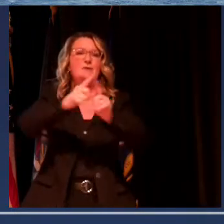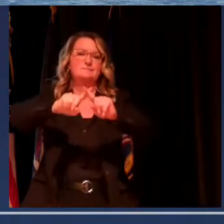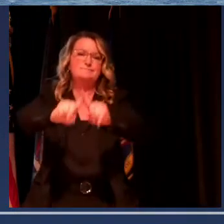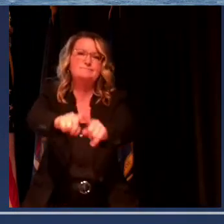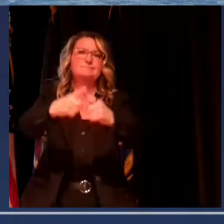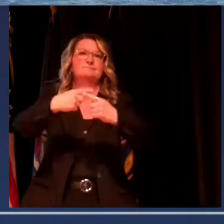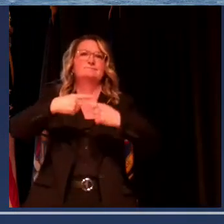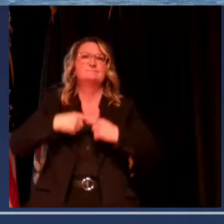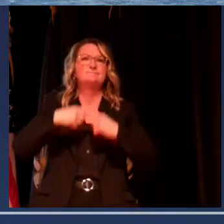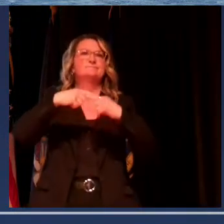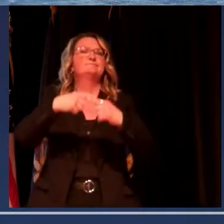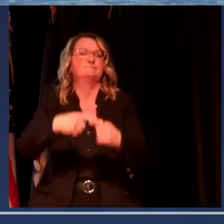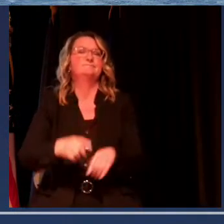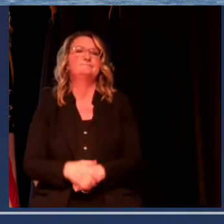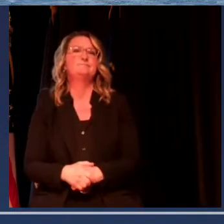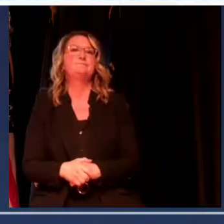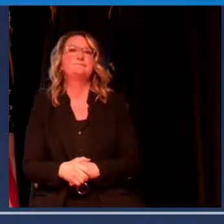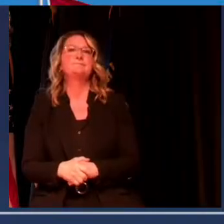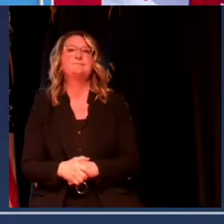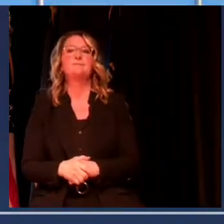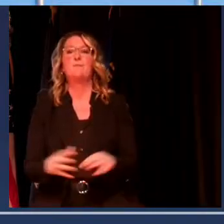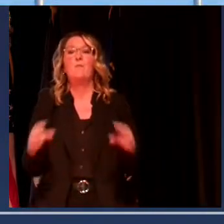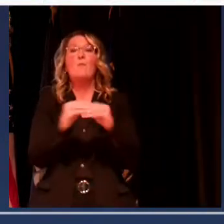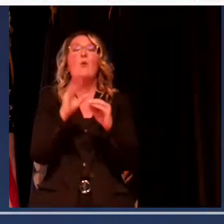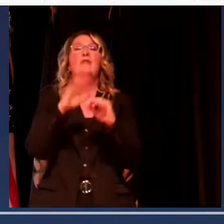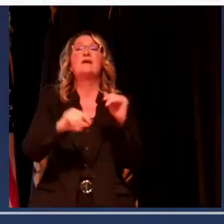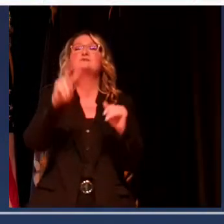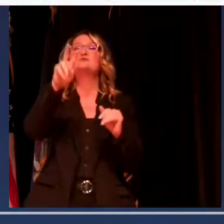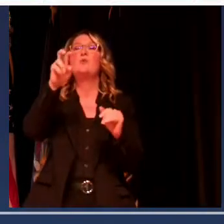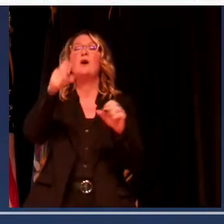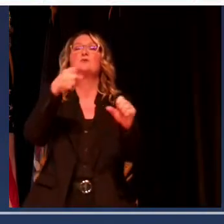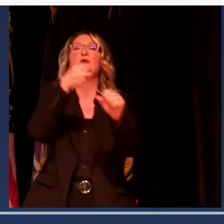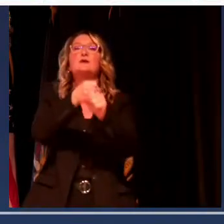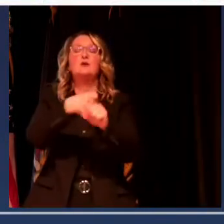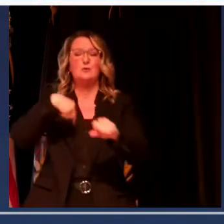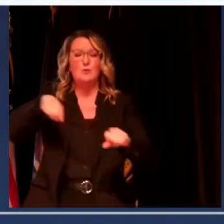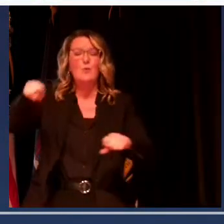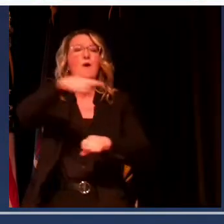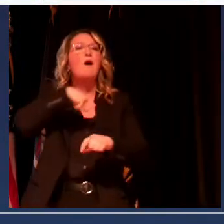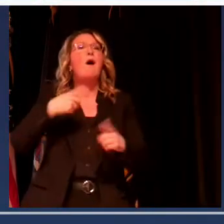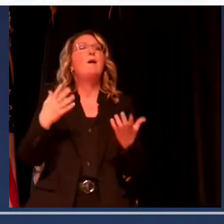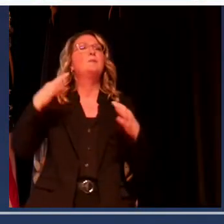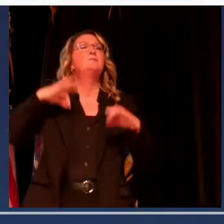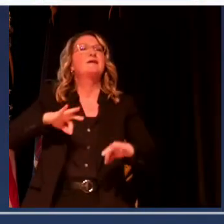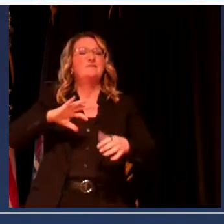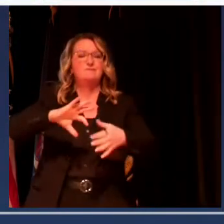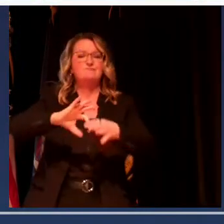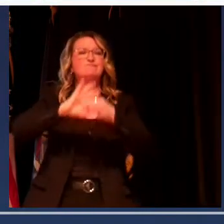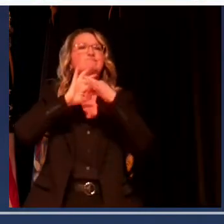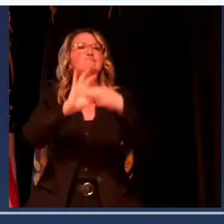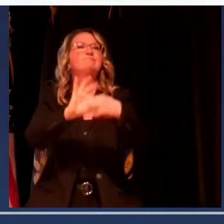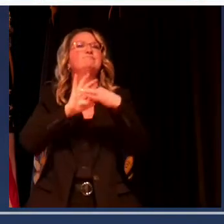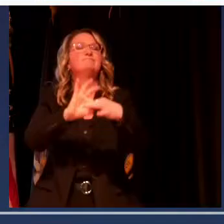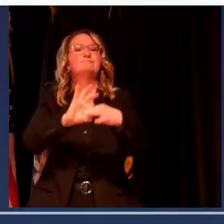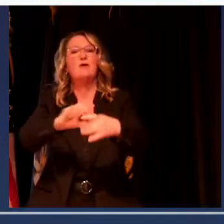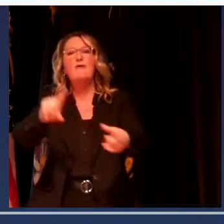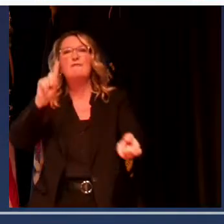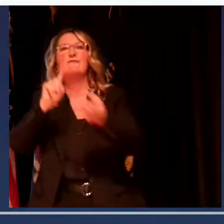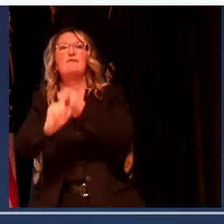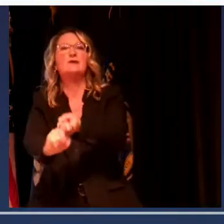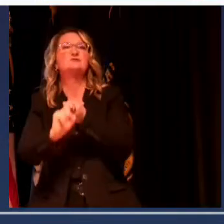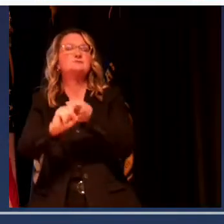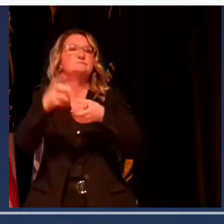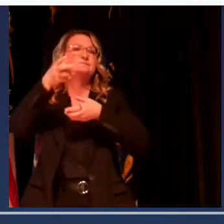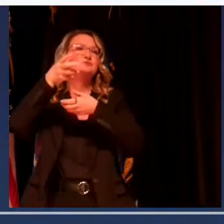almost every way possible. For more than 200 years, we have all benefited from this relationship, one based on friendship,